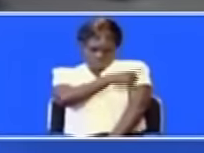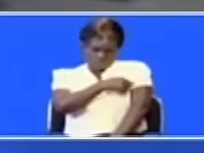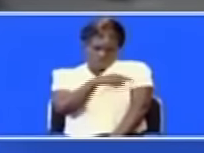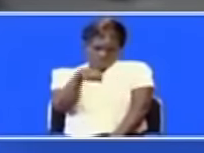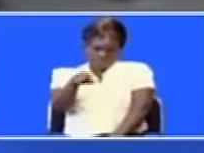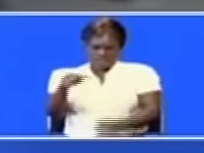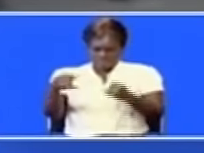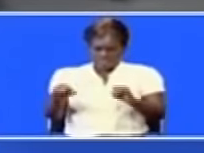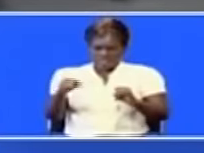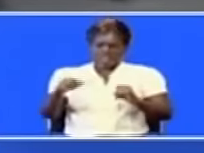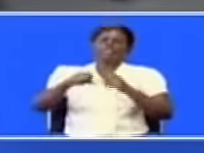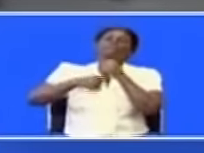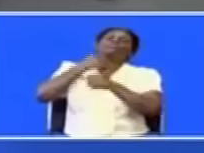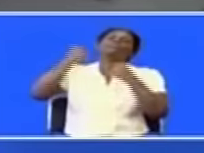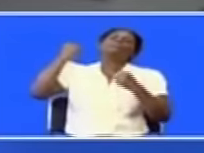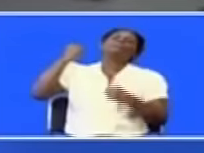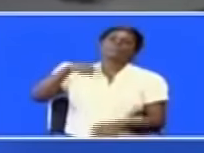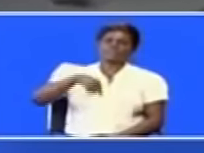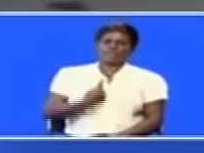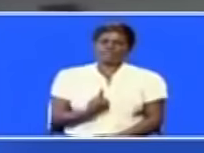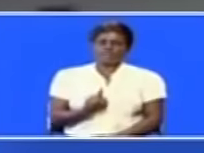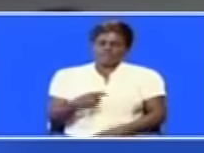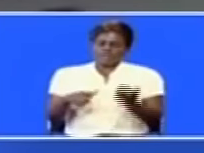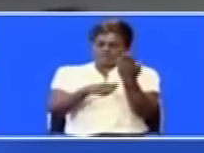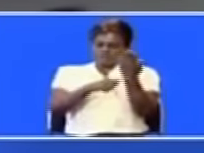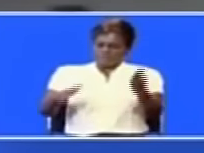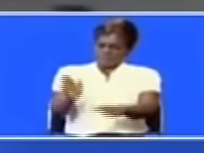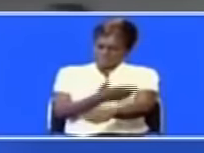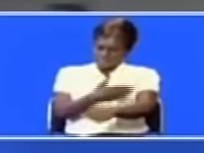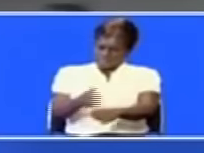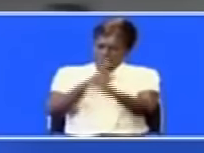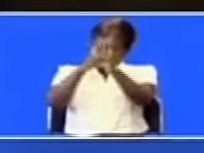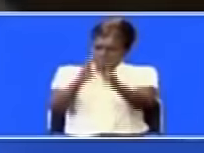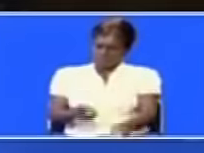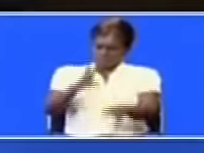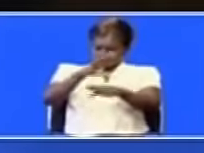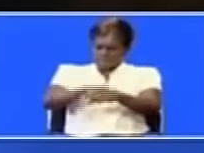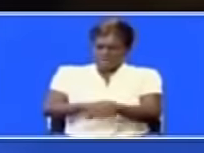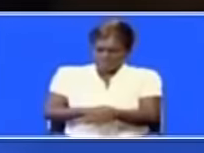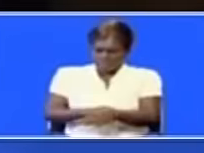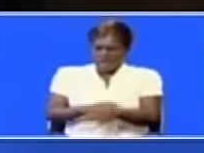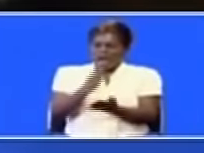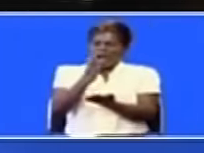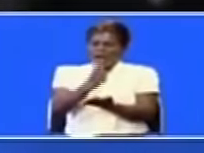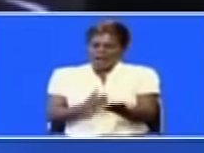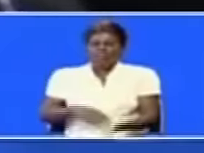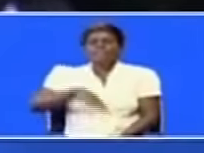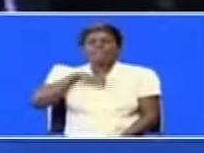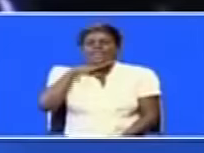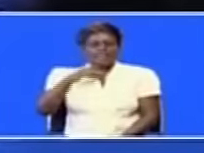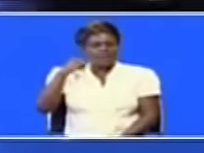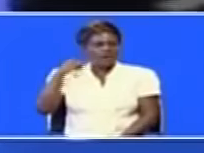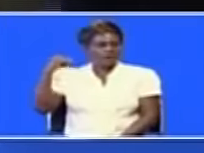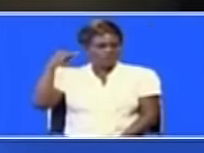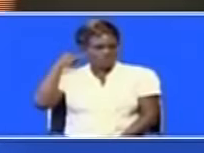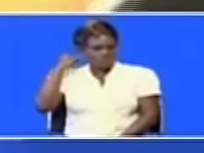allegedly attempted to commit suicide. The renowned secular singer was reportedly found unconscious at a hotel in Nakuru after